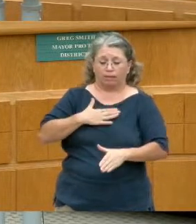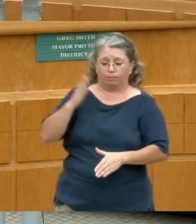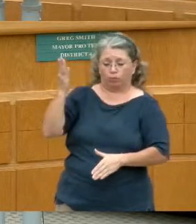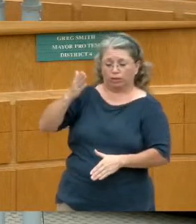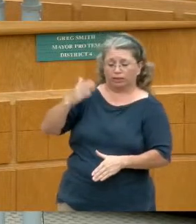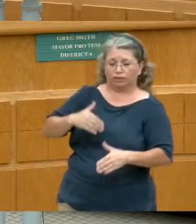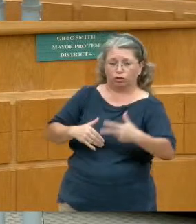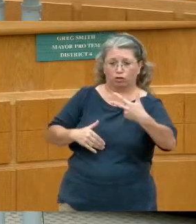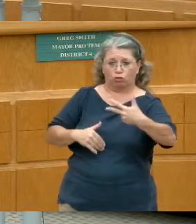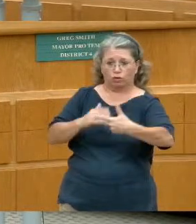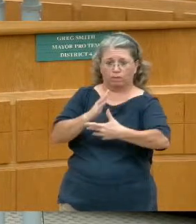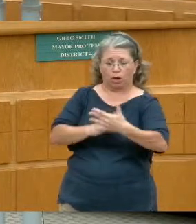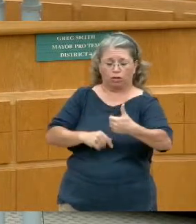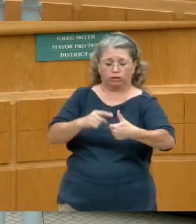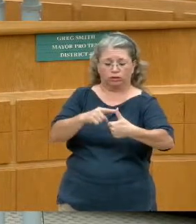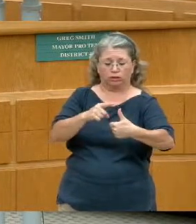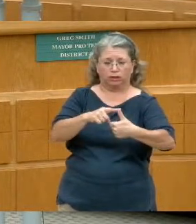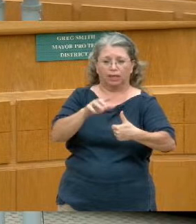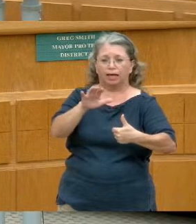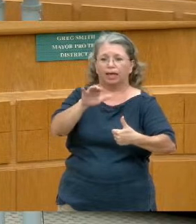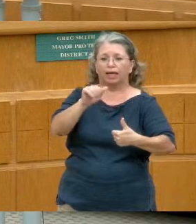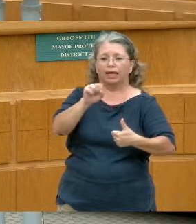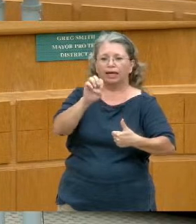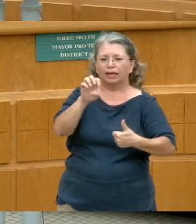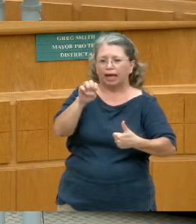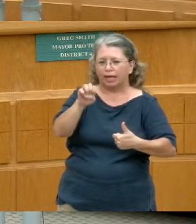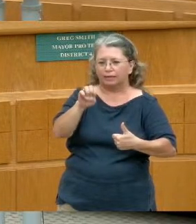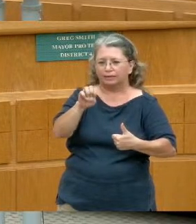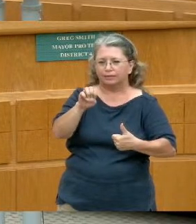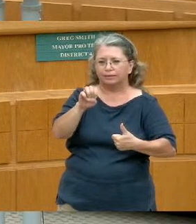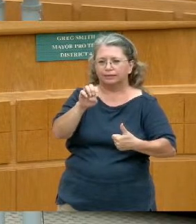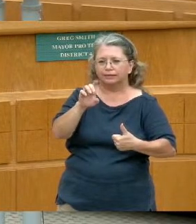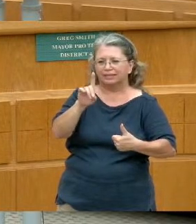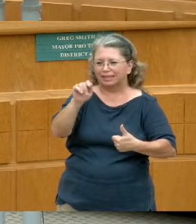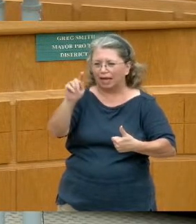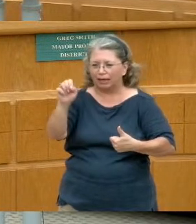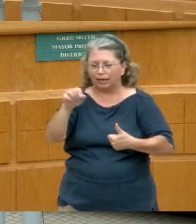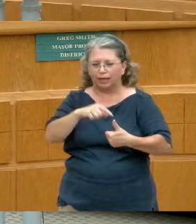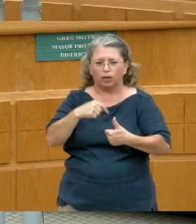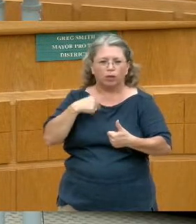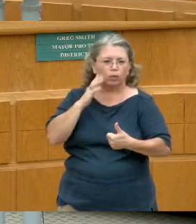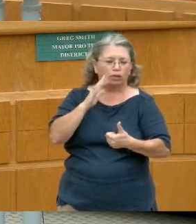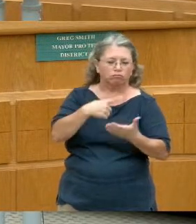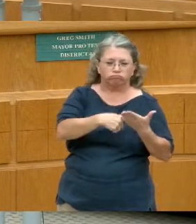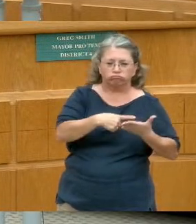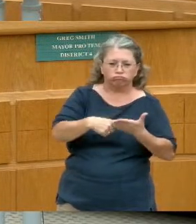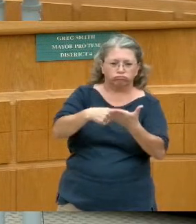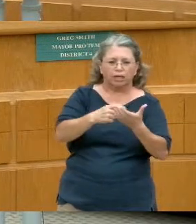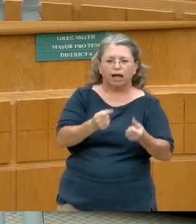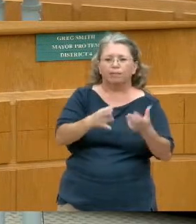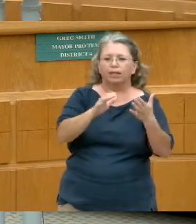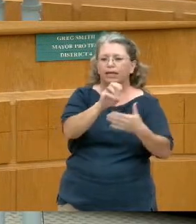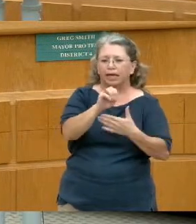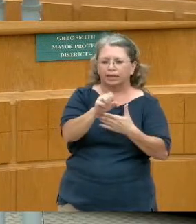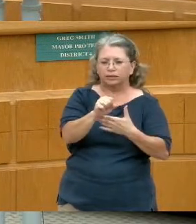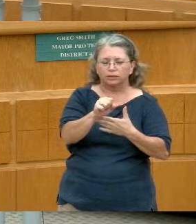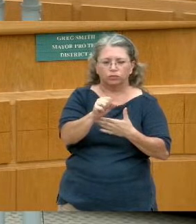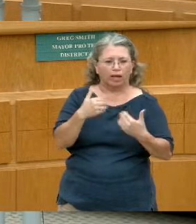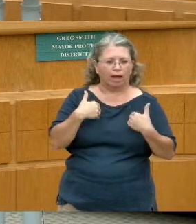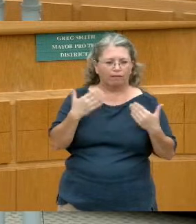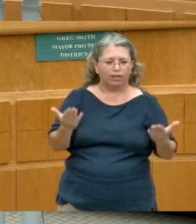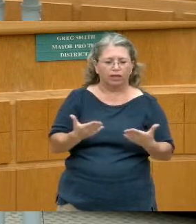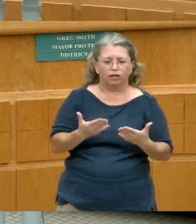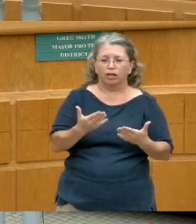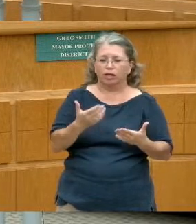section is on the case data. So this is where we'll go over the number of cases that we've seen in the Coastal Bend area. This report is for the